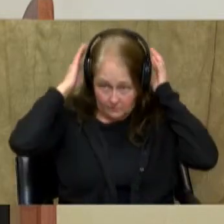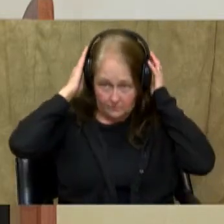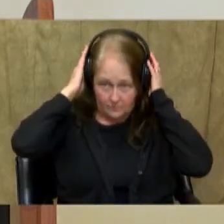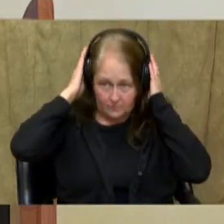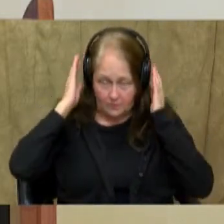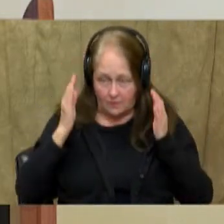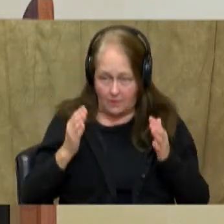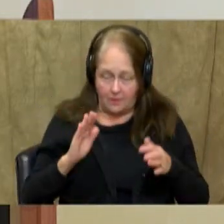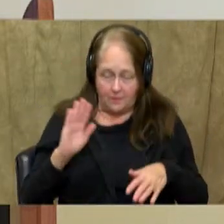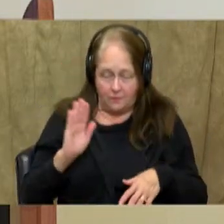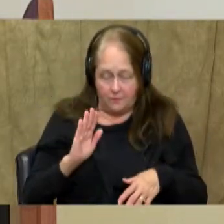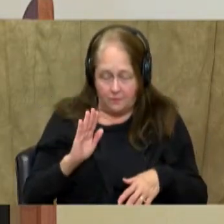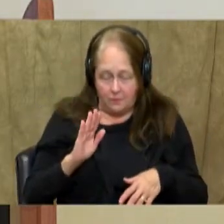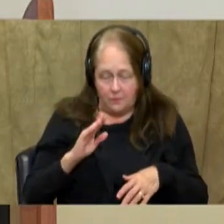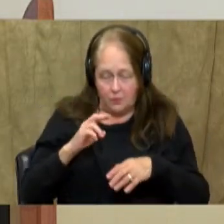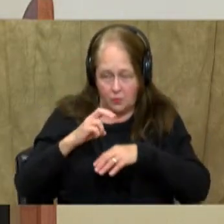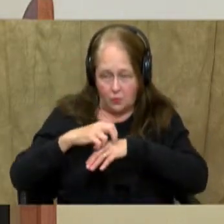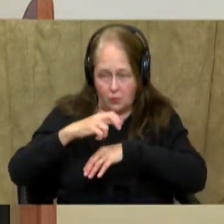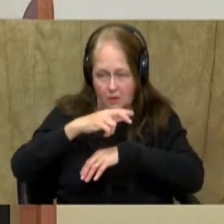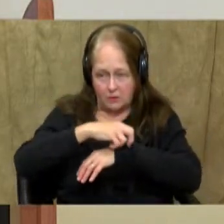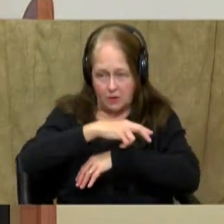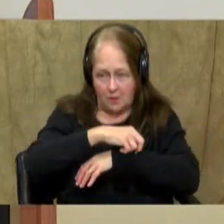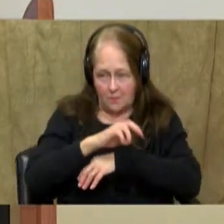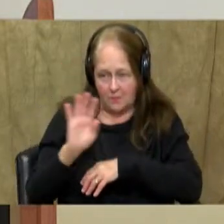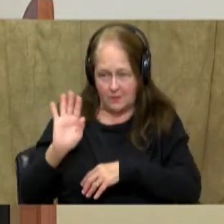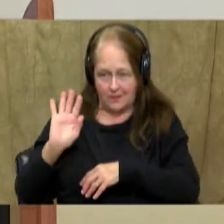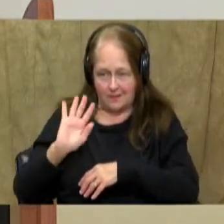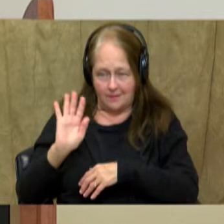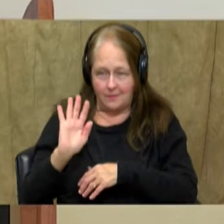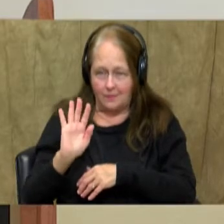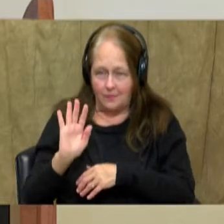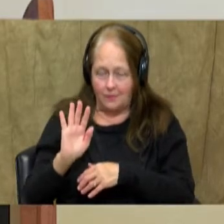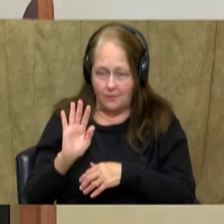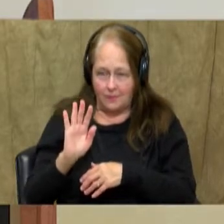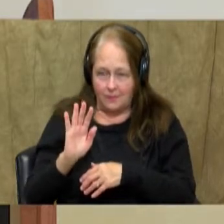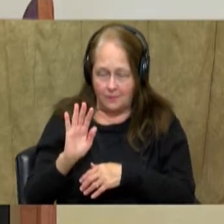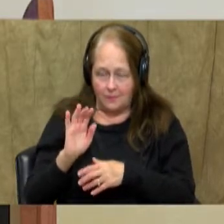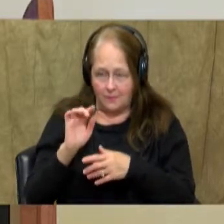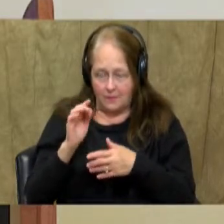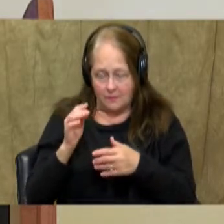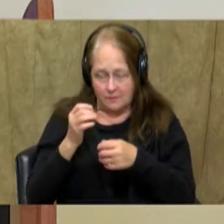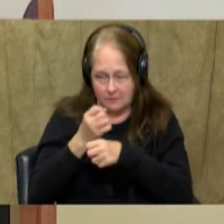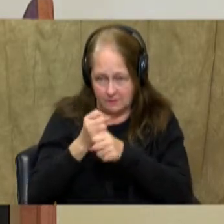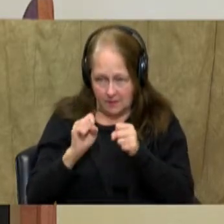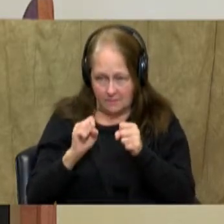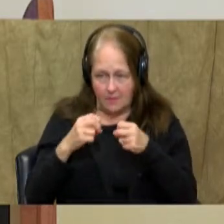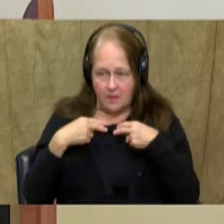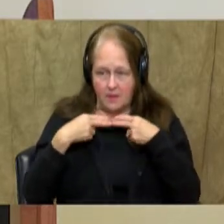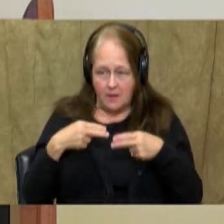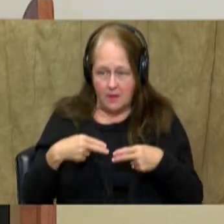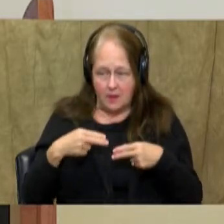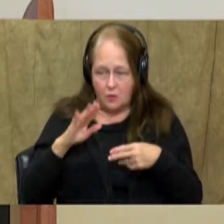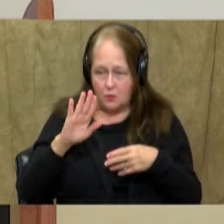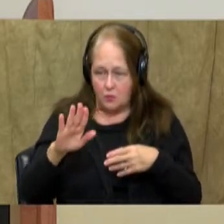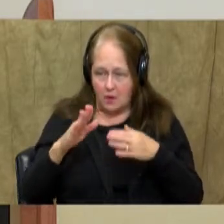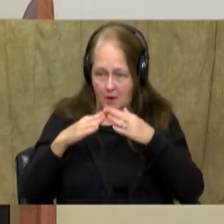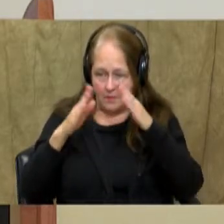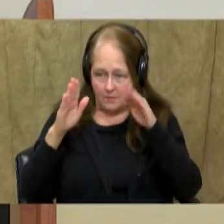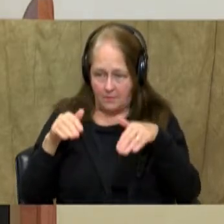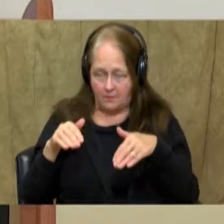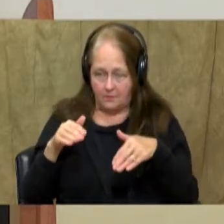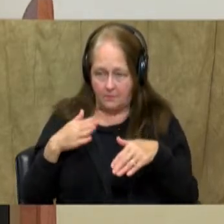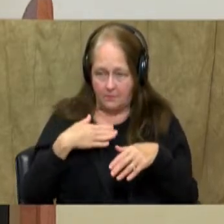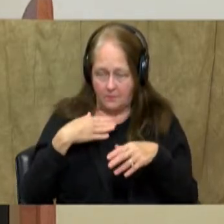Great rising, grasshoppers. I hope everybody is still safe and healthy at the house. My name